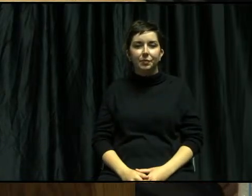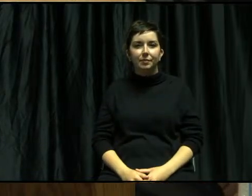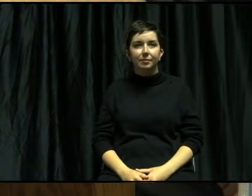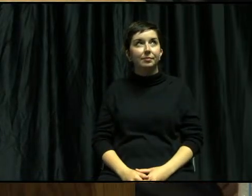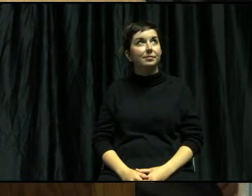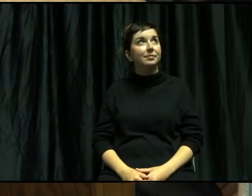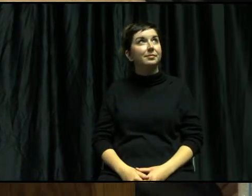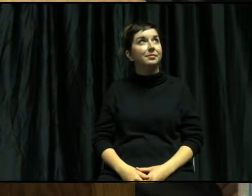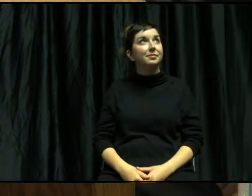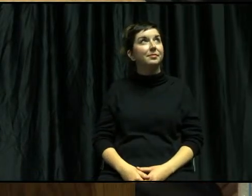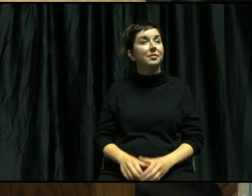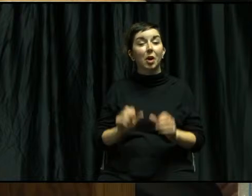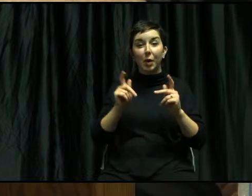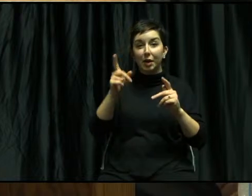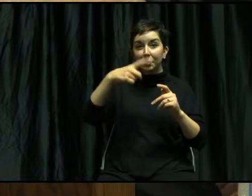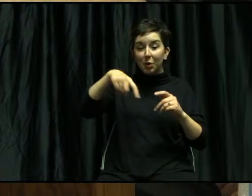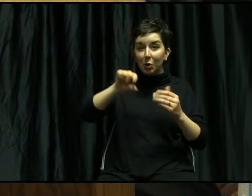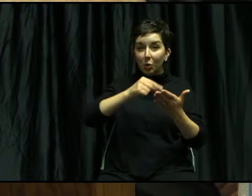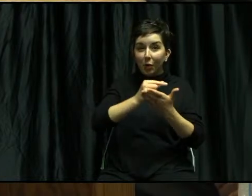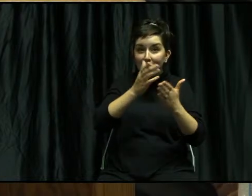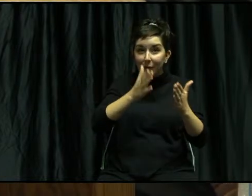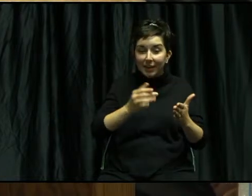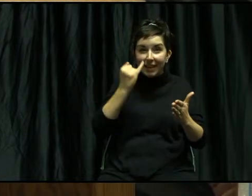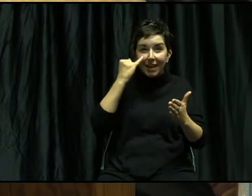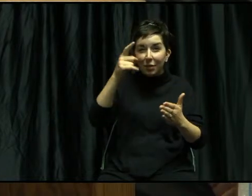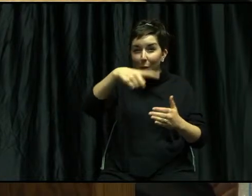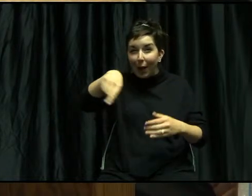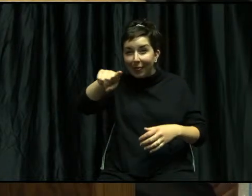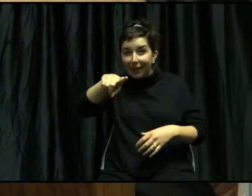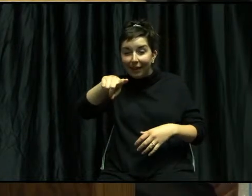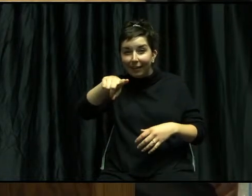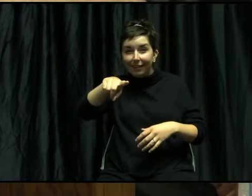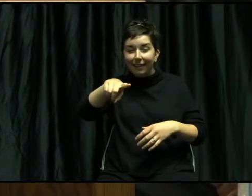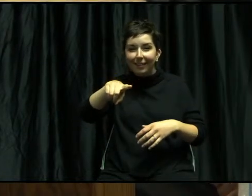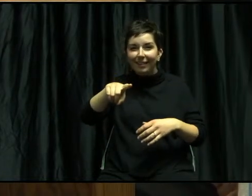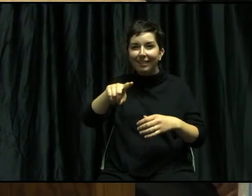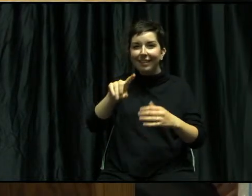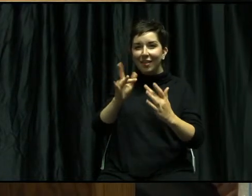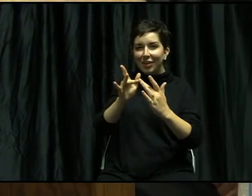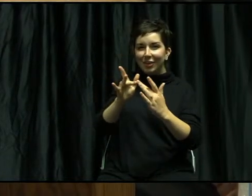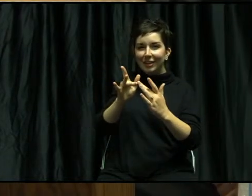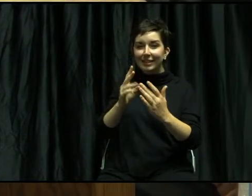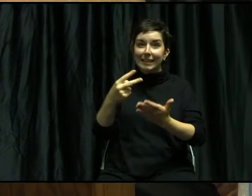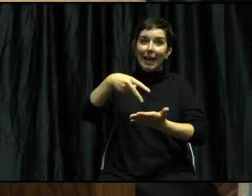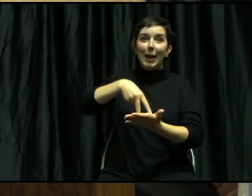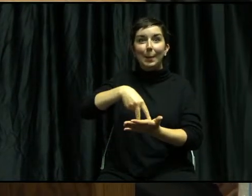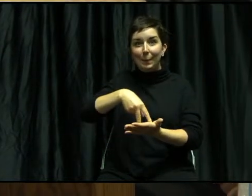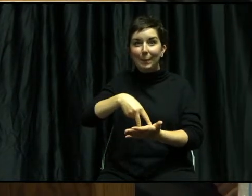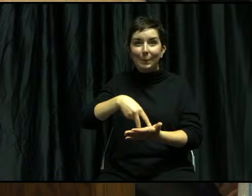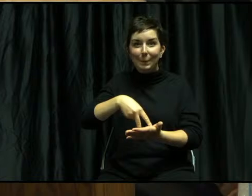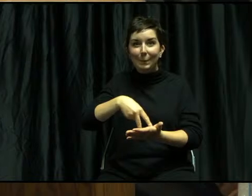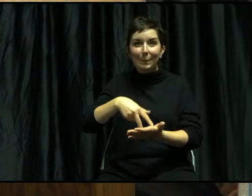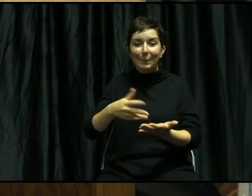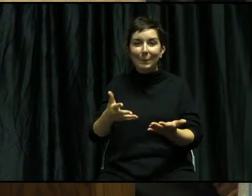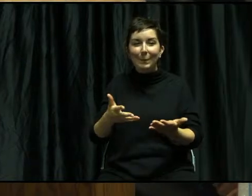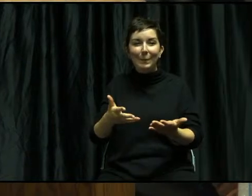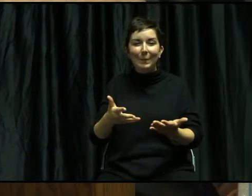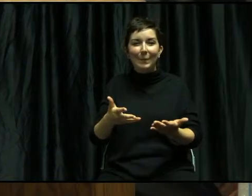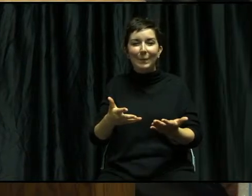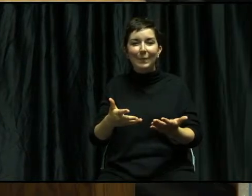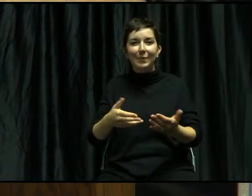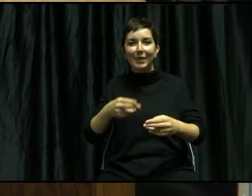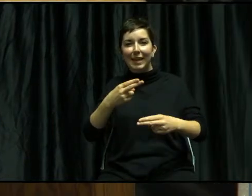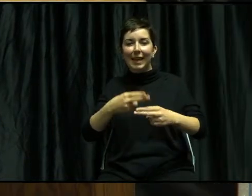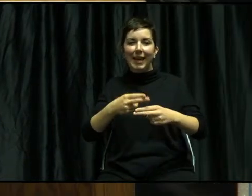All right, all of you graduates, if you're out there in virtual land, stand up in the name of Weber